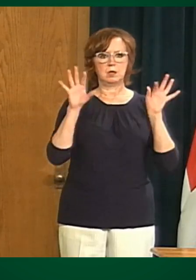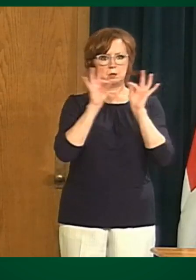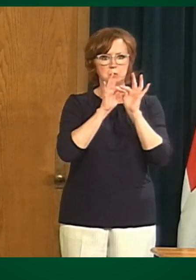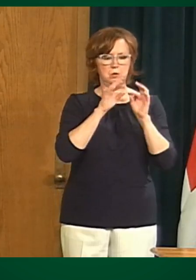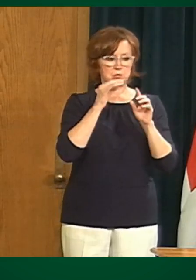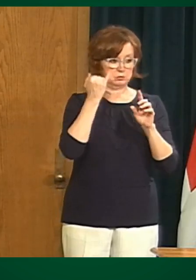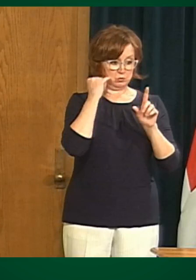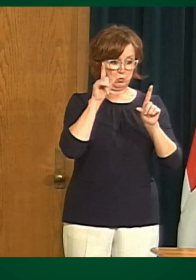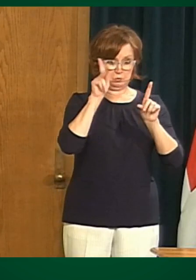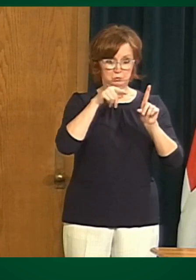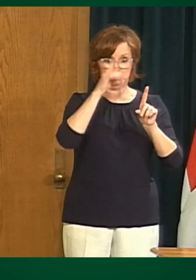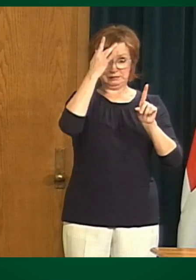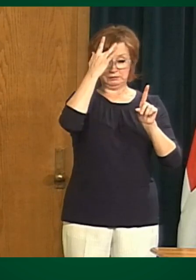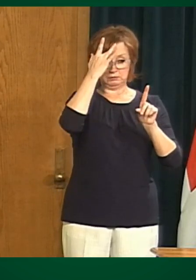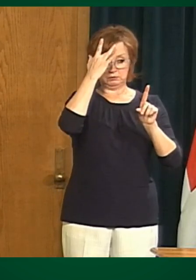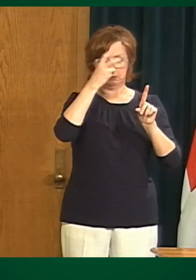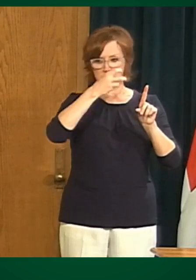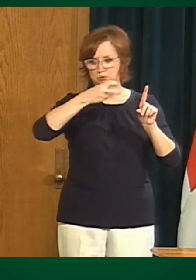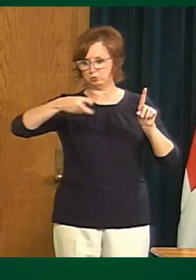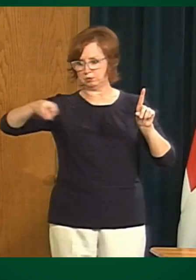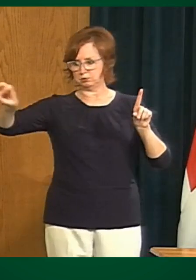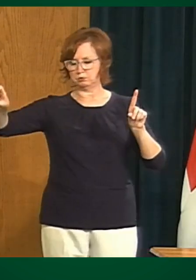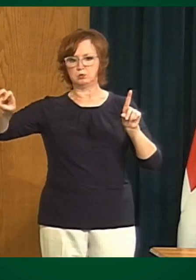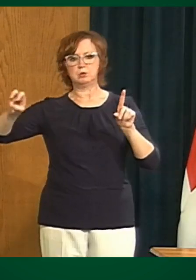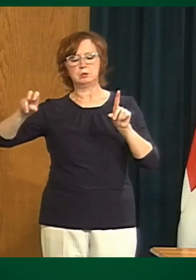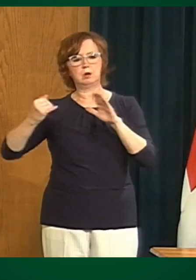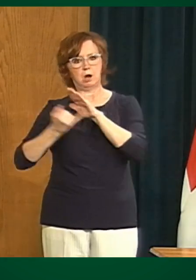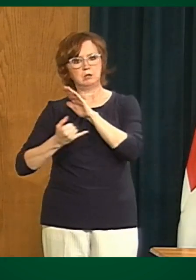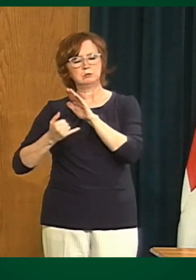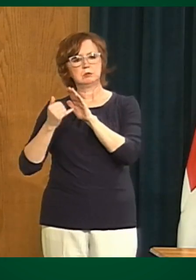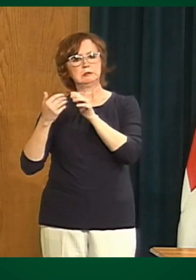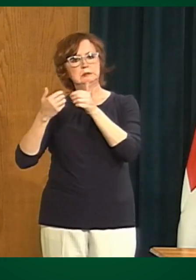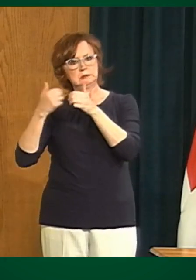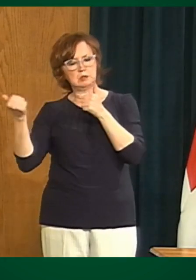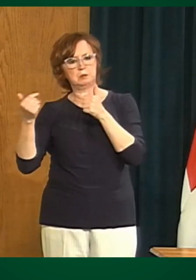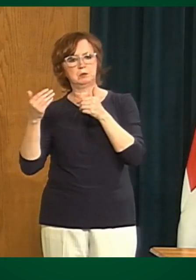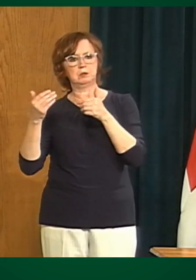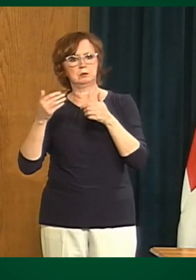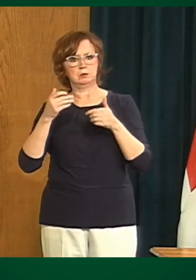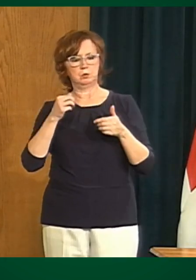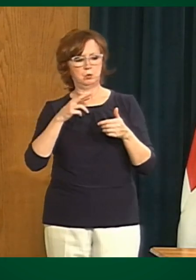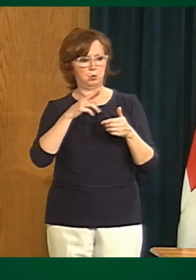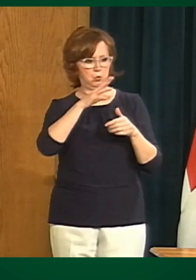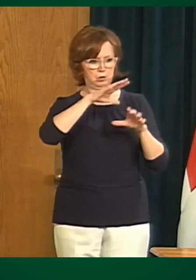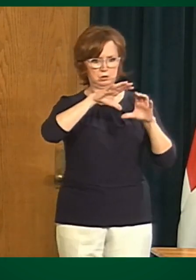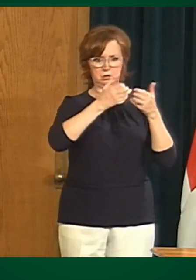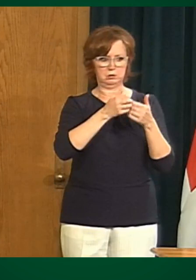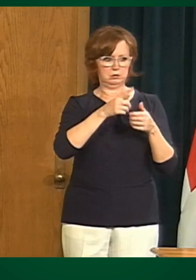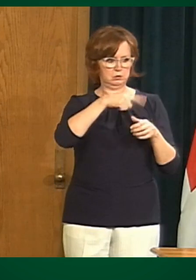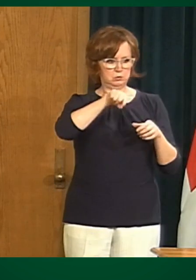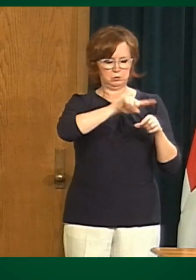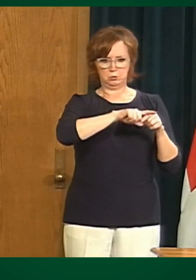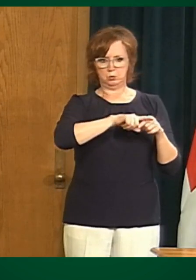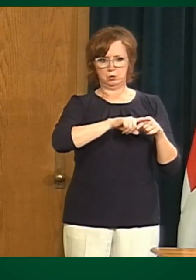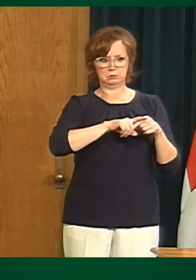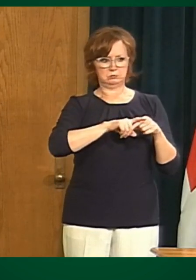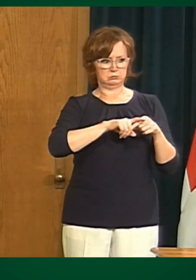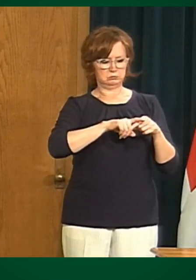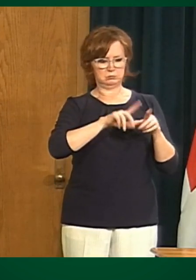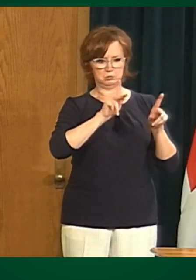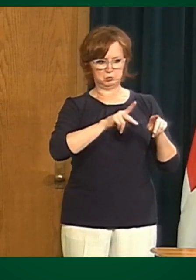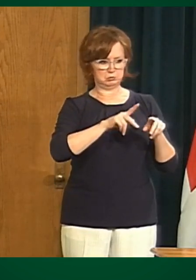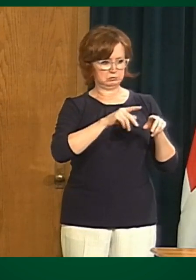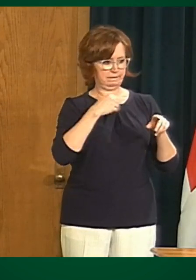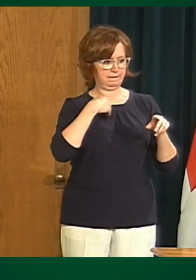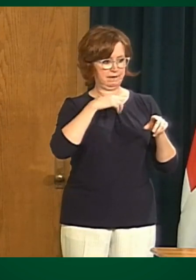have symptoms, or even some if we find some vulnerable population who want to protect due